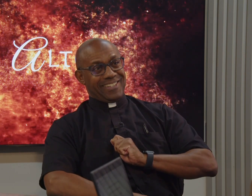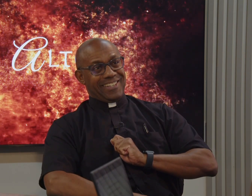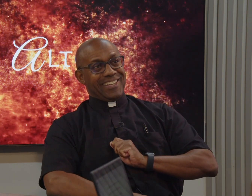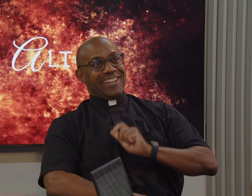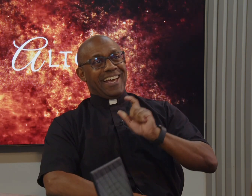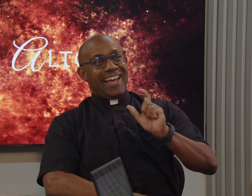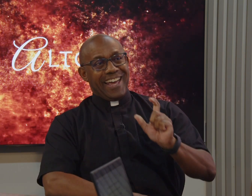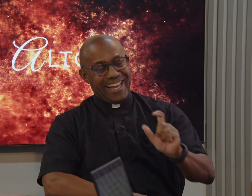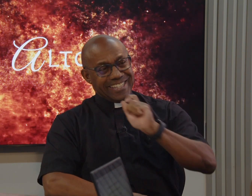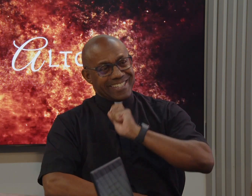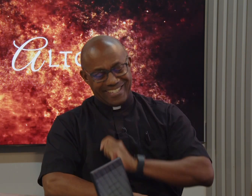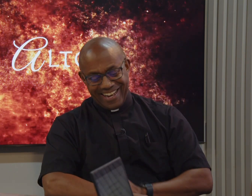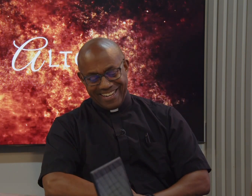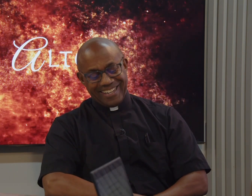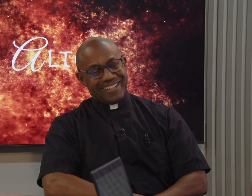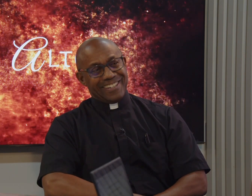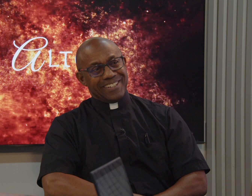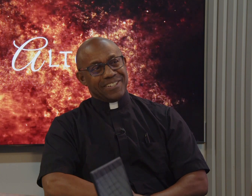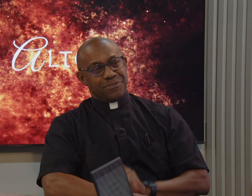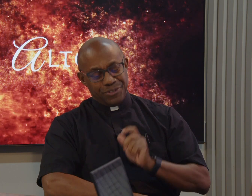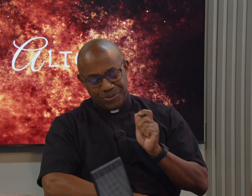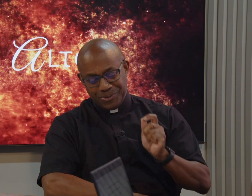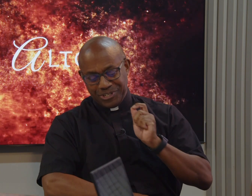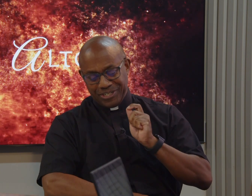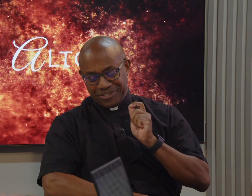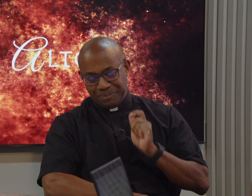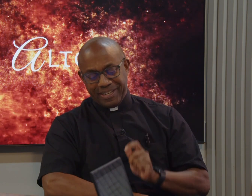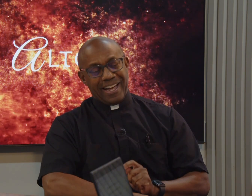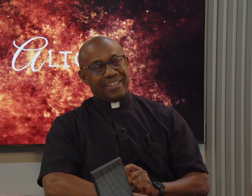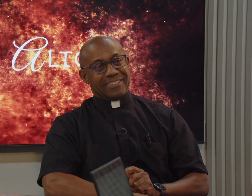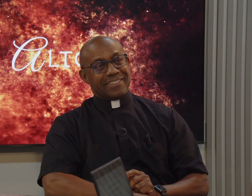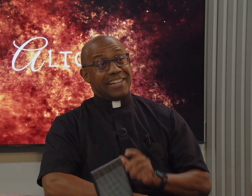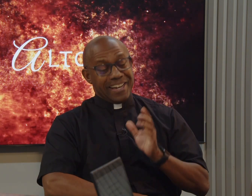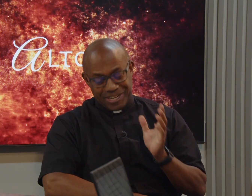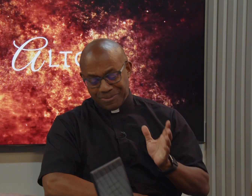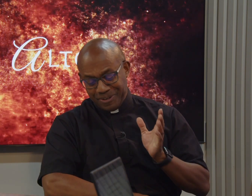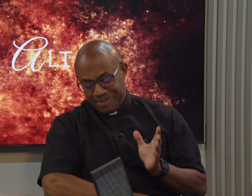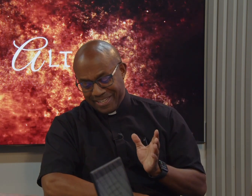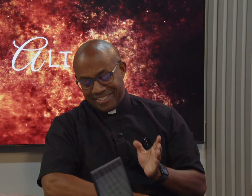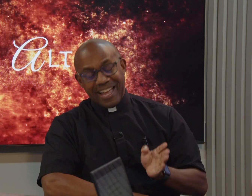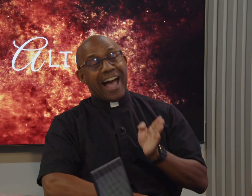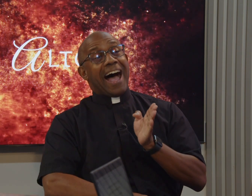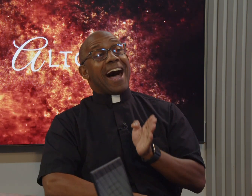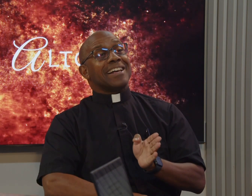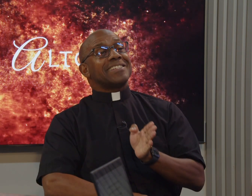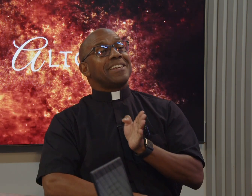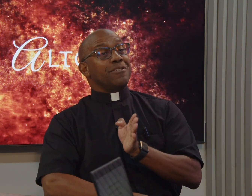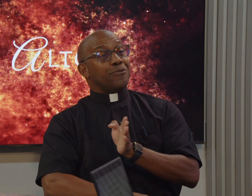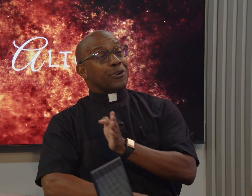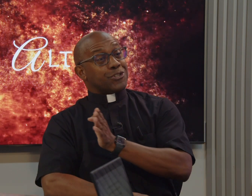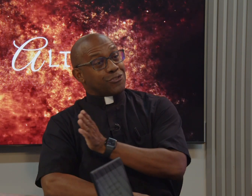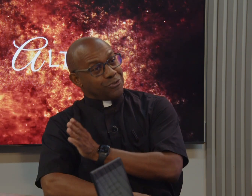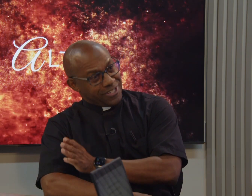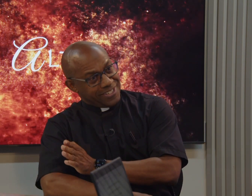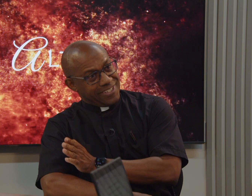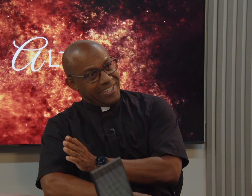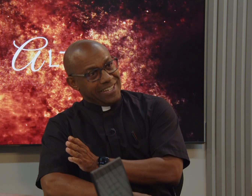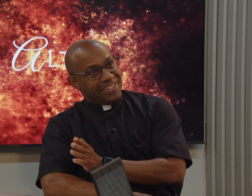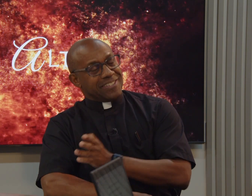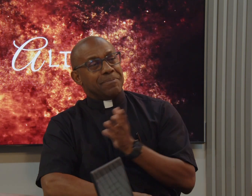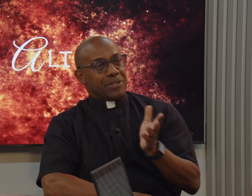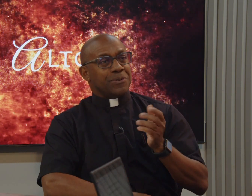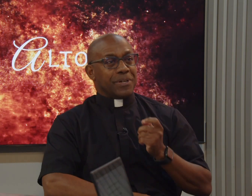the blessing. Hence the title, Fiducia Supplicans, literally means asking for